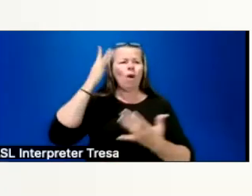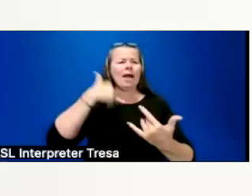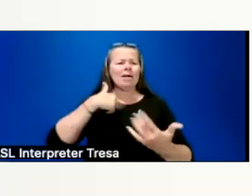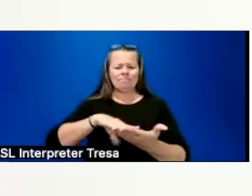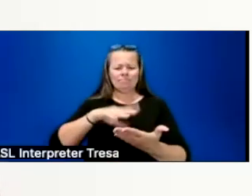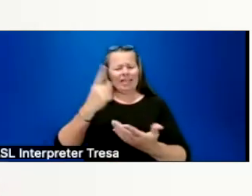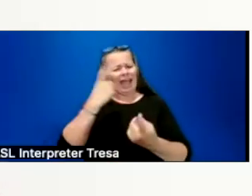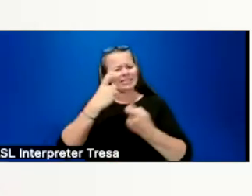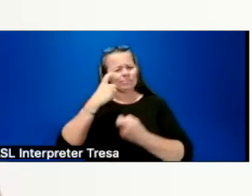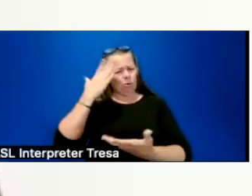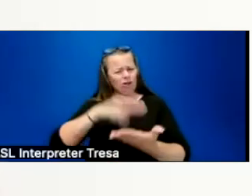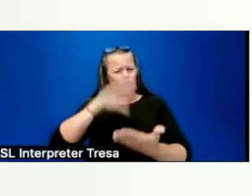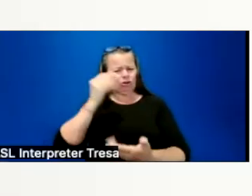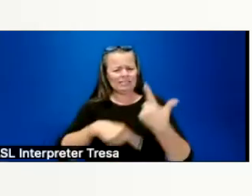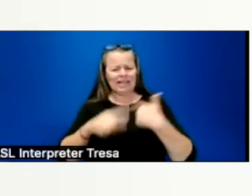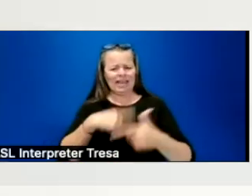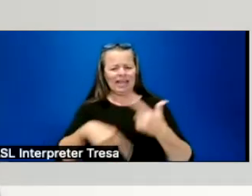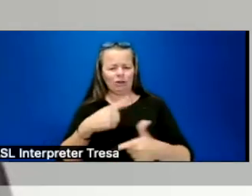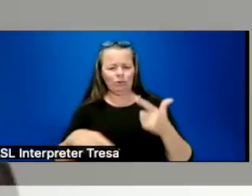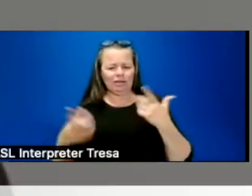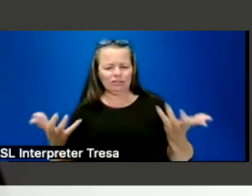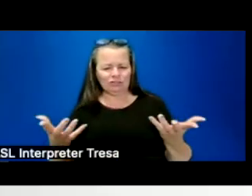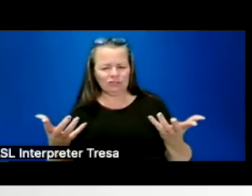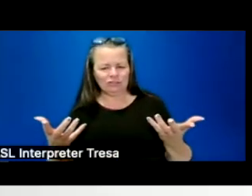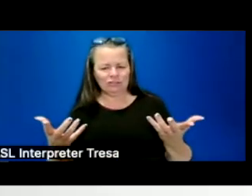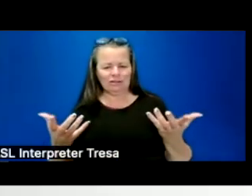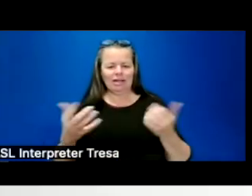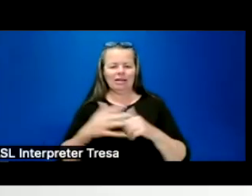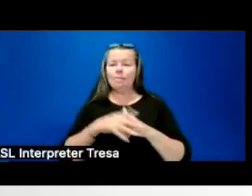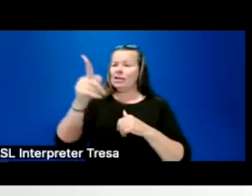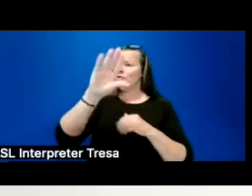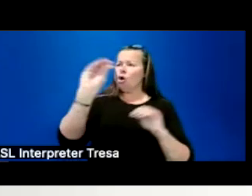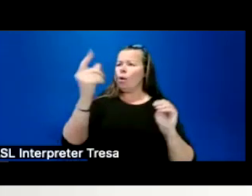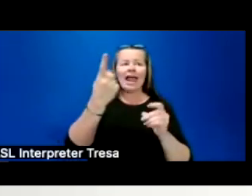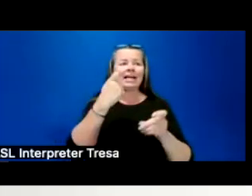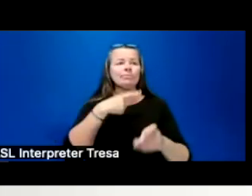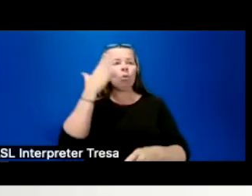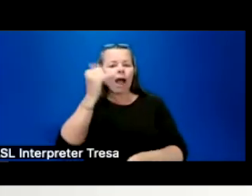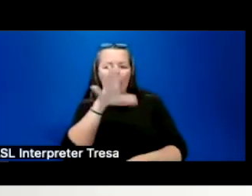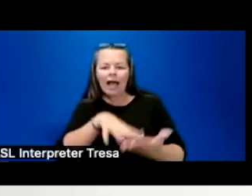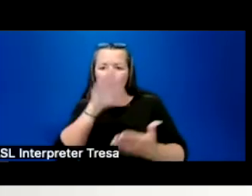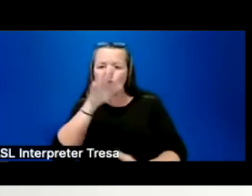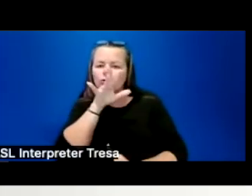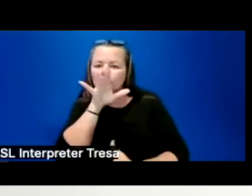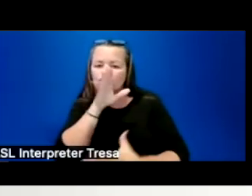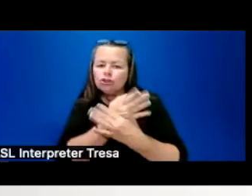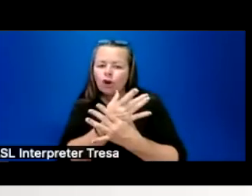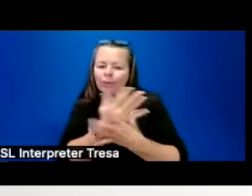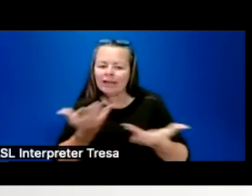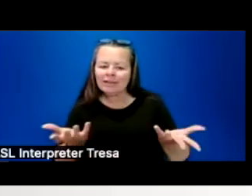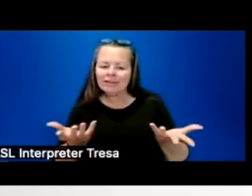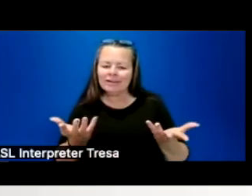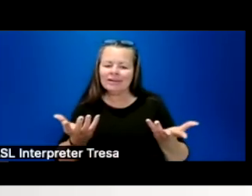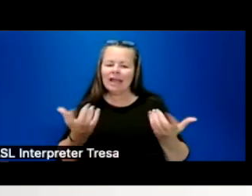learning? Why they are not asking me, why are you learning German? Right. Why not? I mean, I am learning it because I love languages.